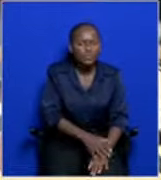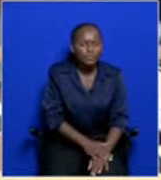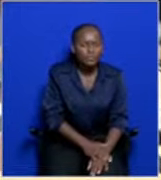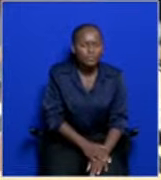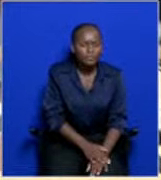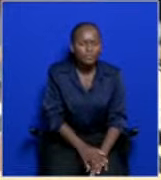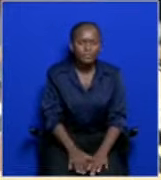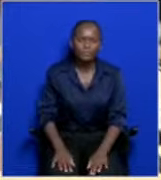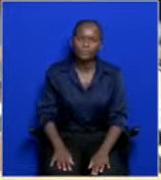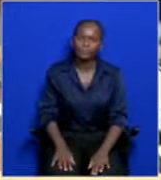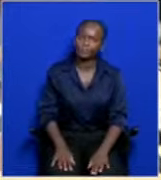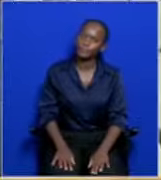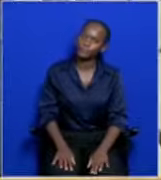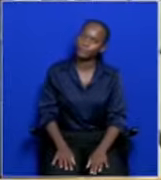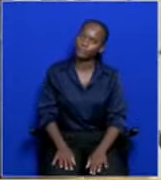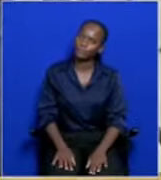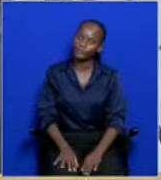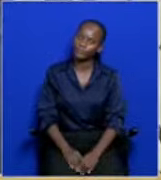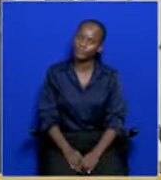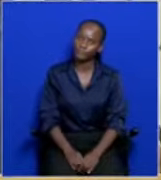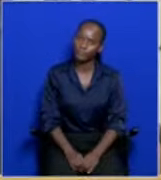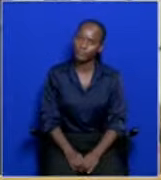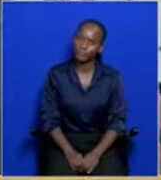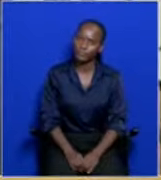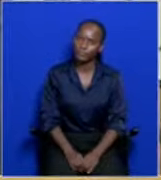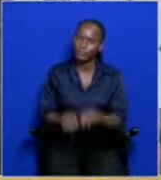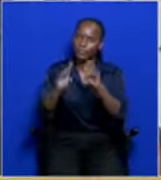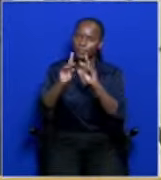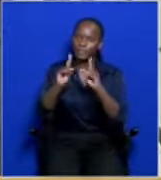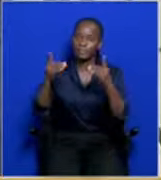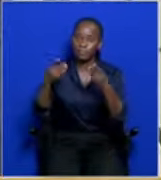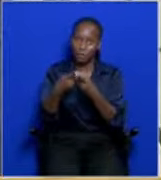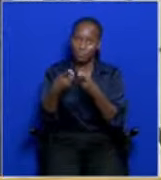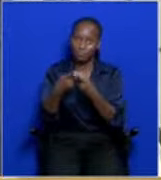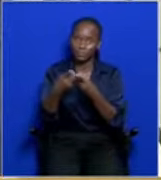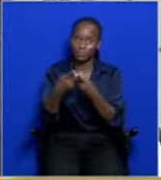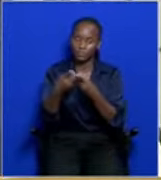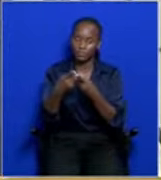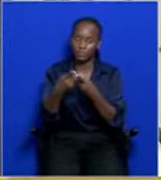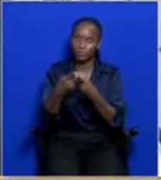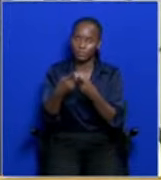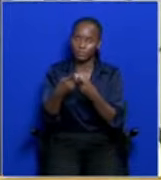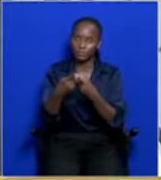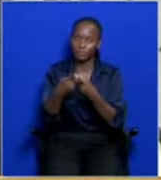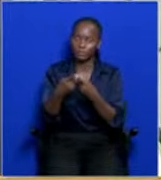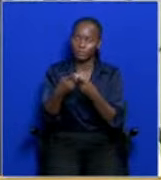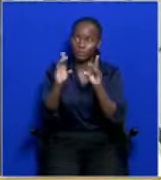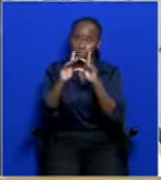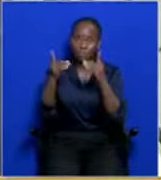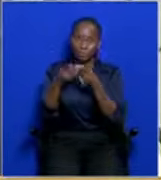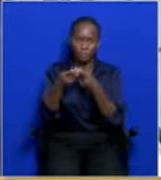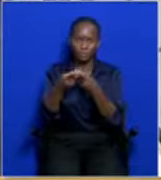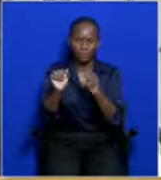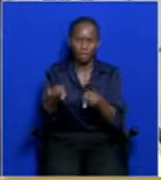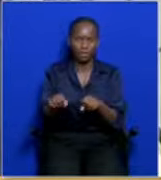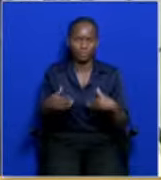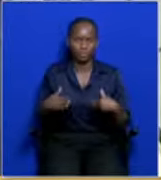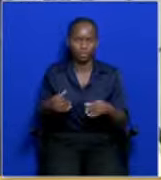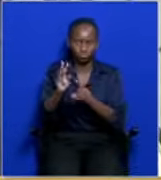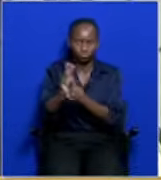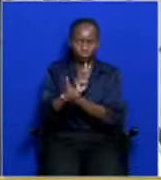can be pursued successfully because we have, without even